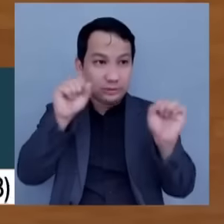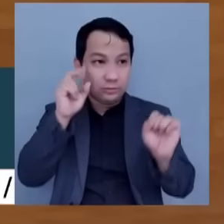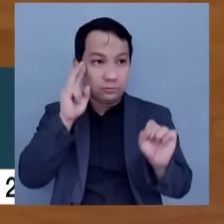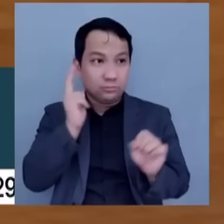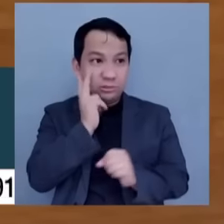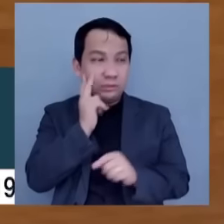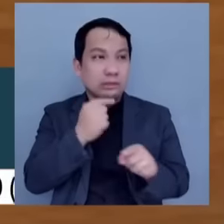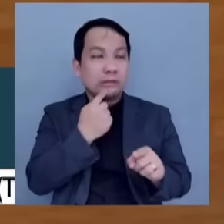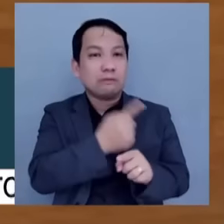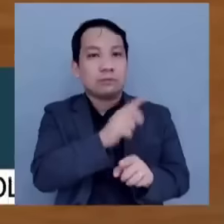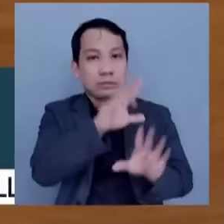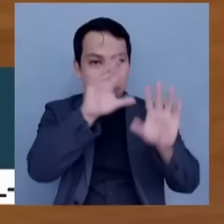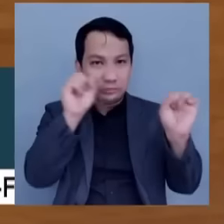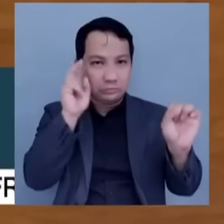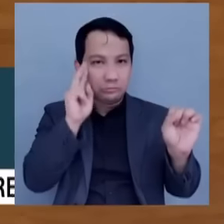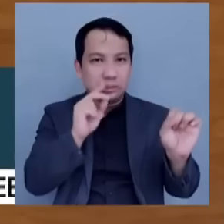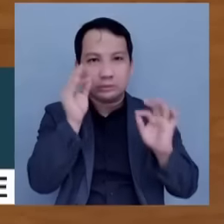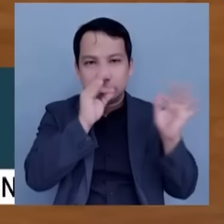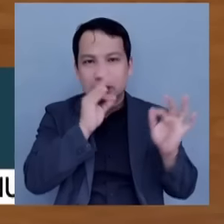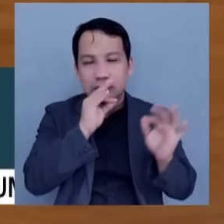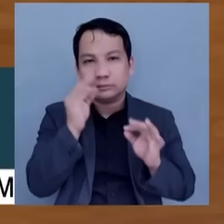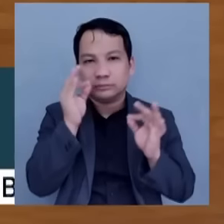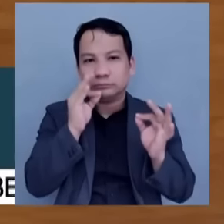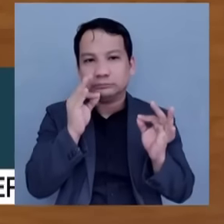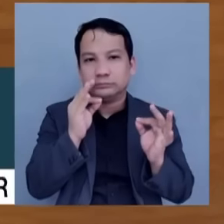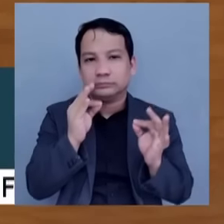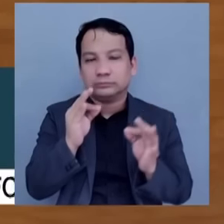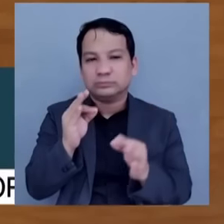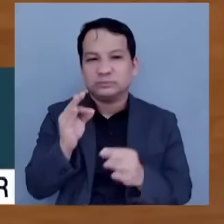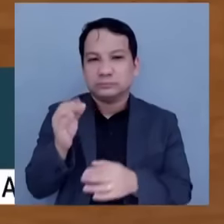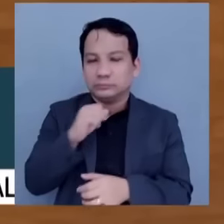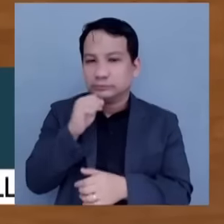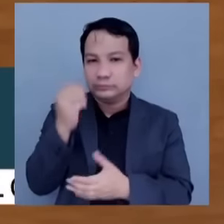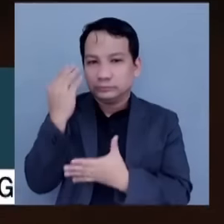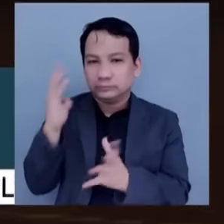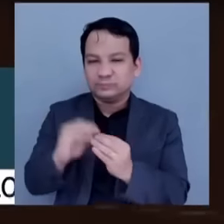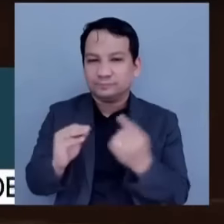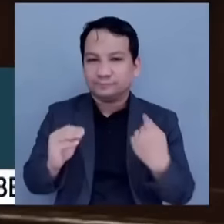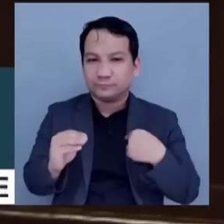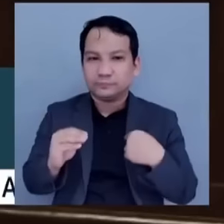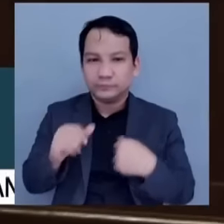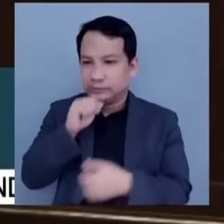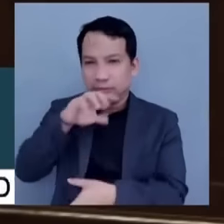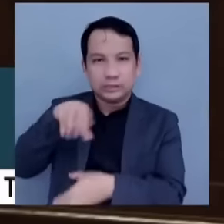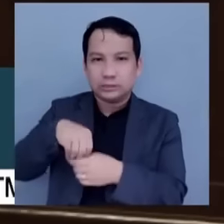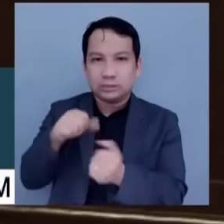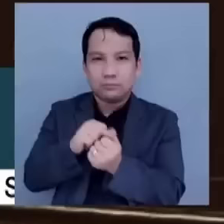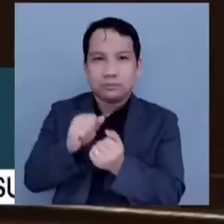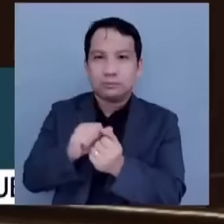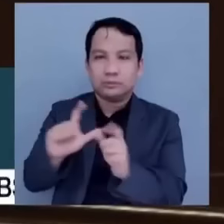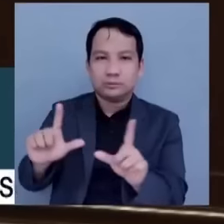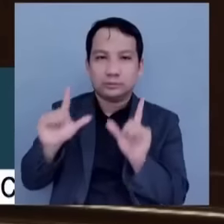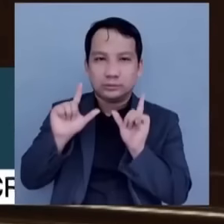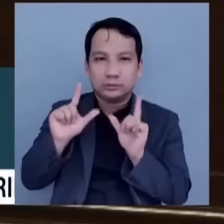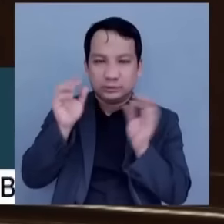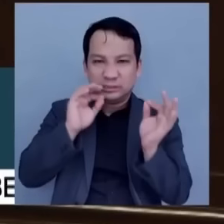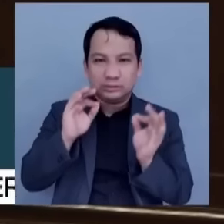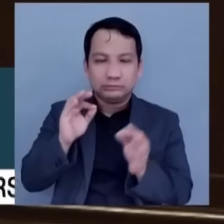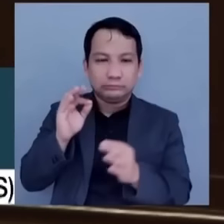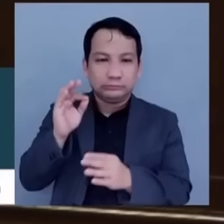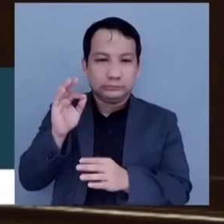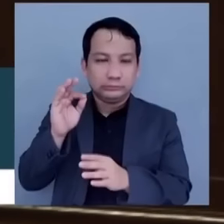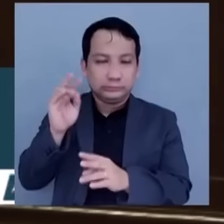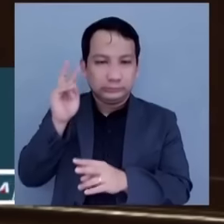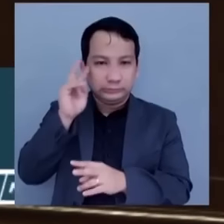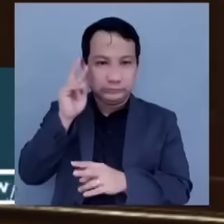the Philippine Drug Enforcement Agency, Marcos Jr. has never been on the drug watch list. Carmina, back to you. All